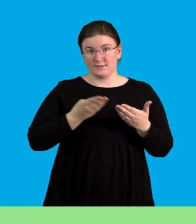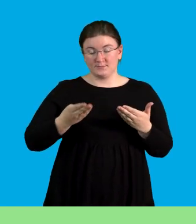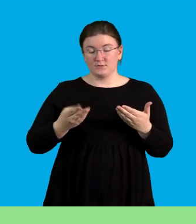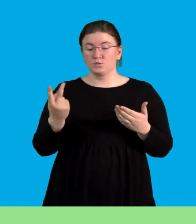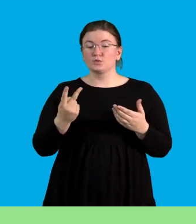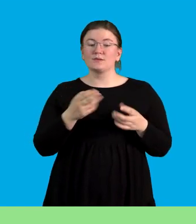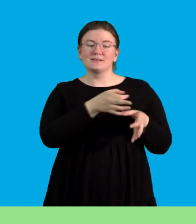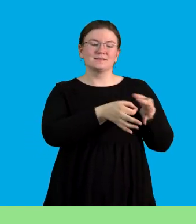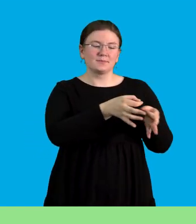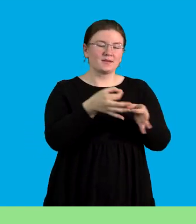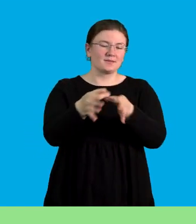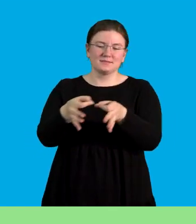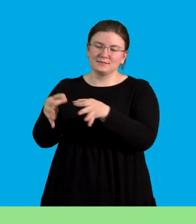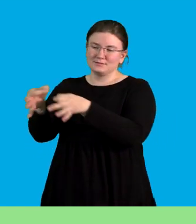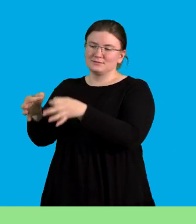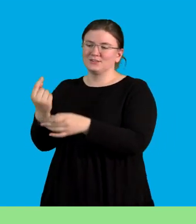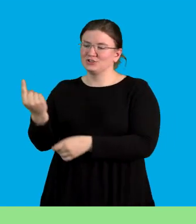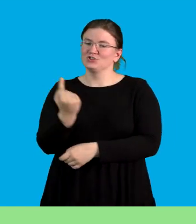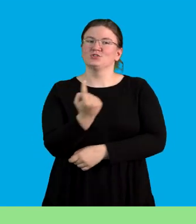of each microorganism.